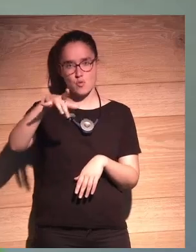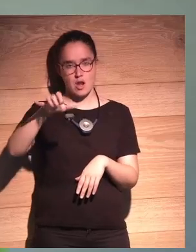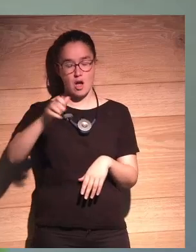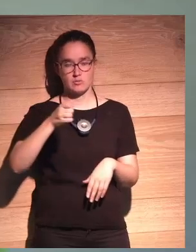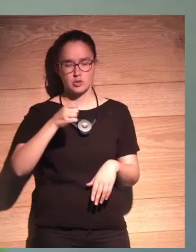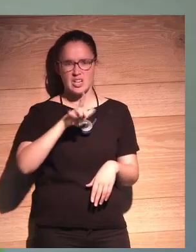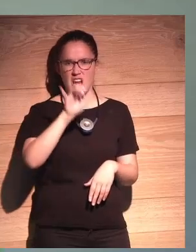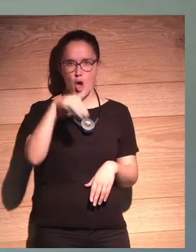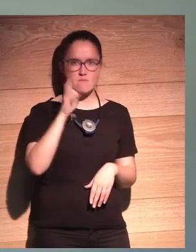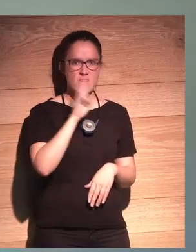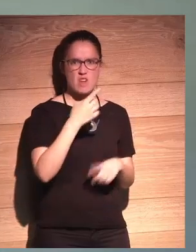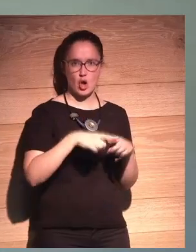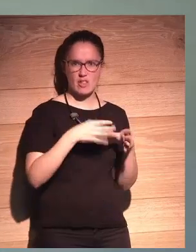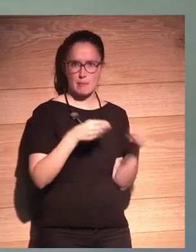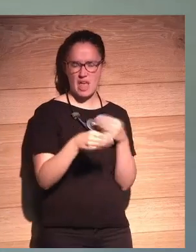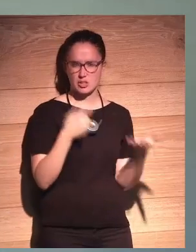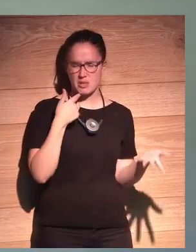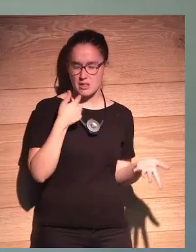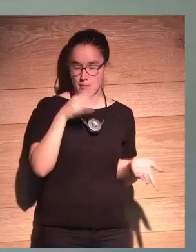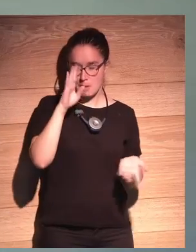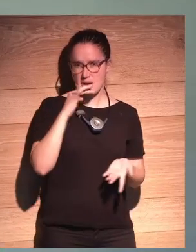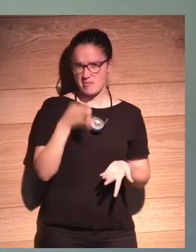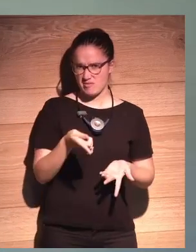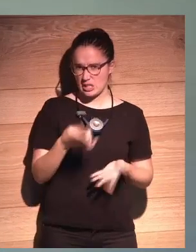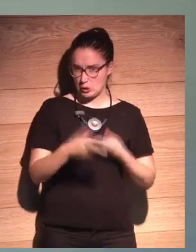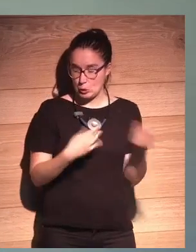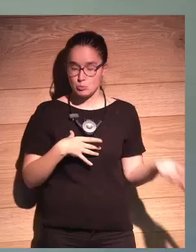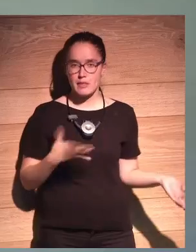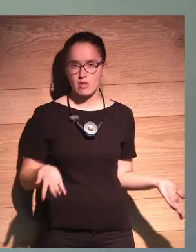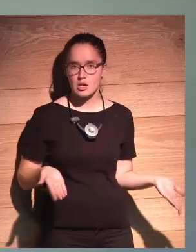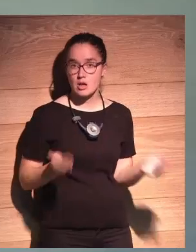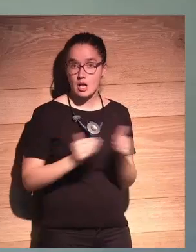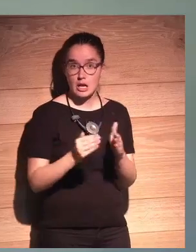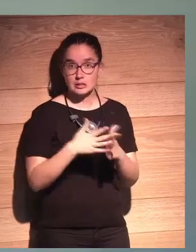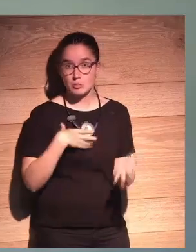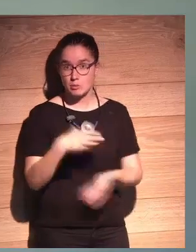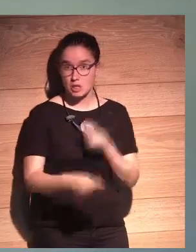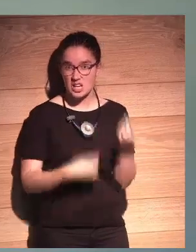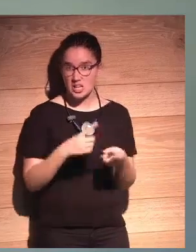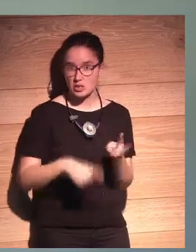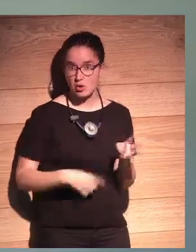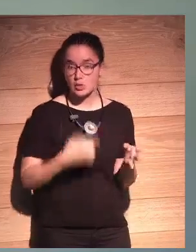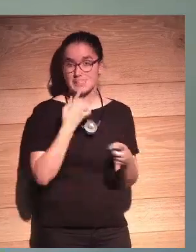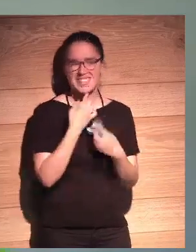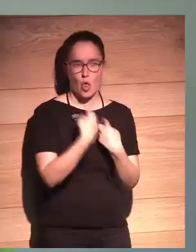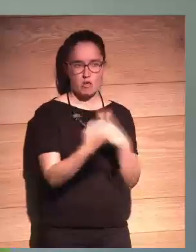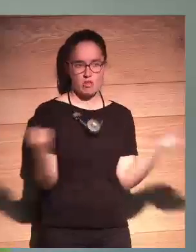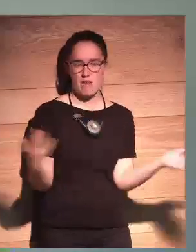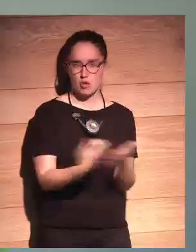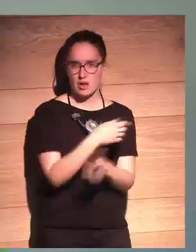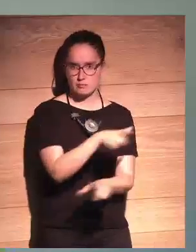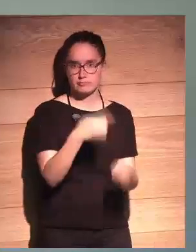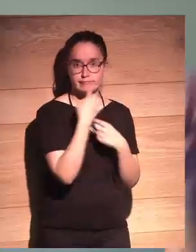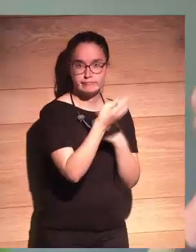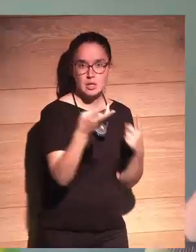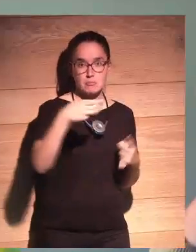Manuela, and Leon saw a plastic bag in the sea, and she said, we can't do this, Dad. We can't do